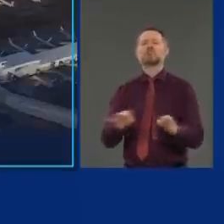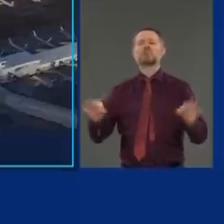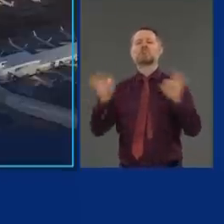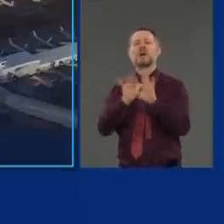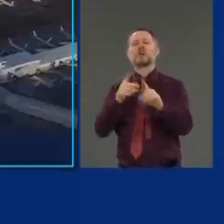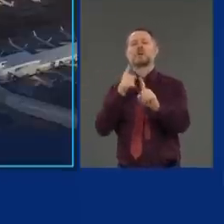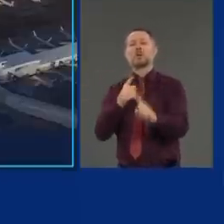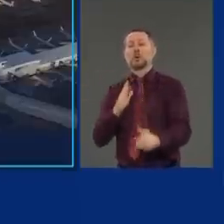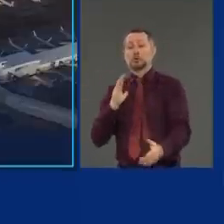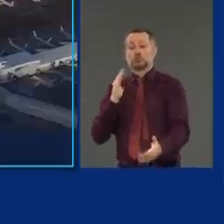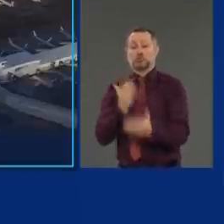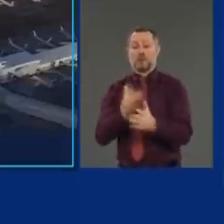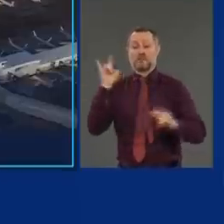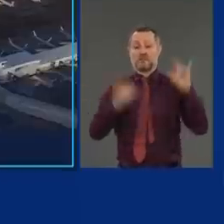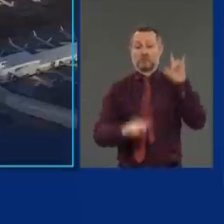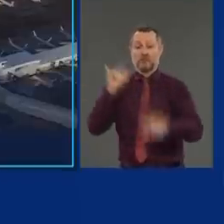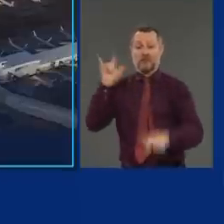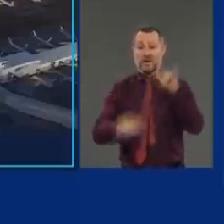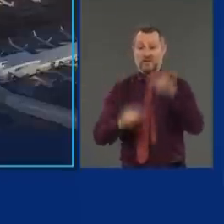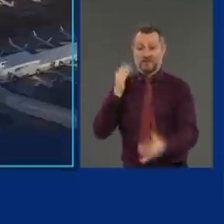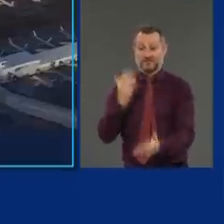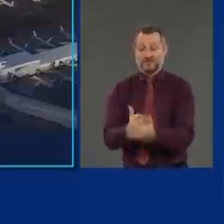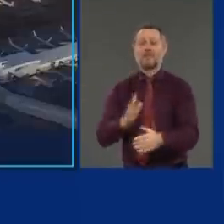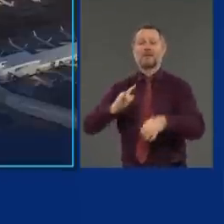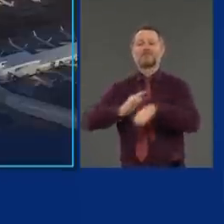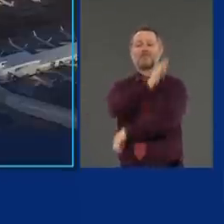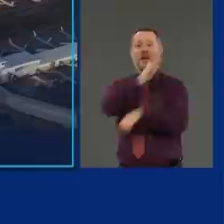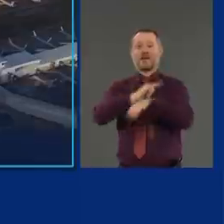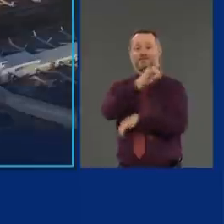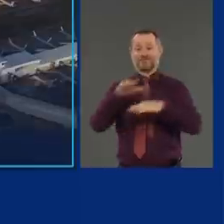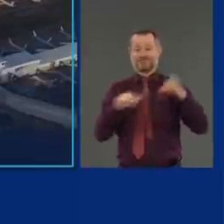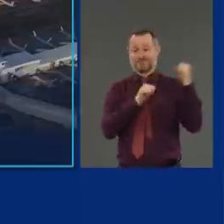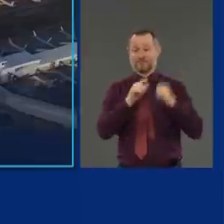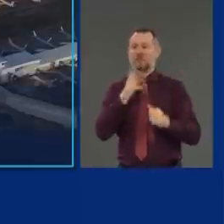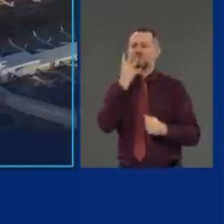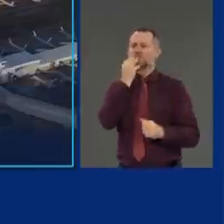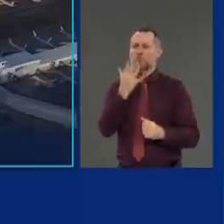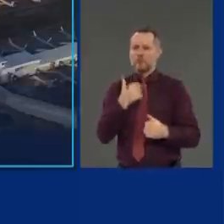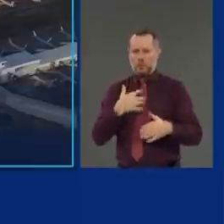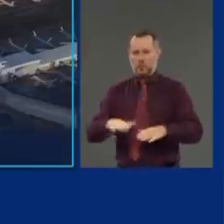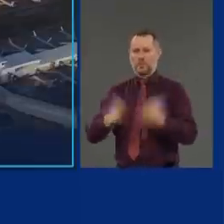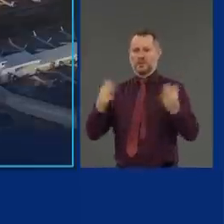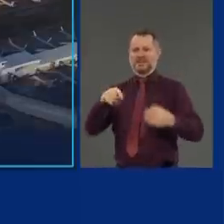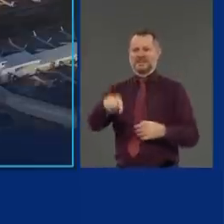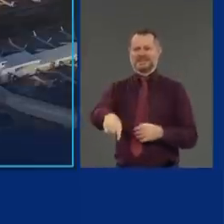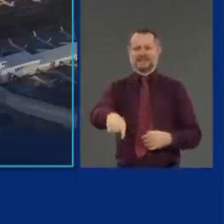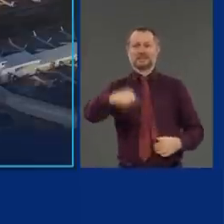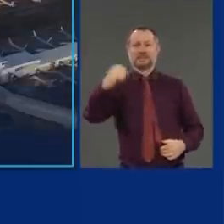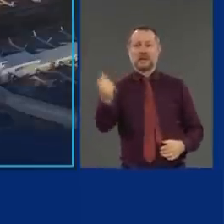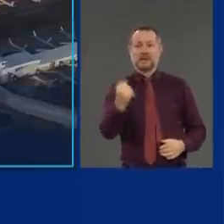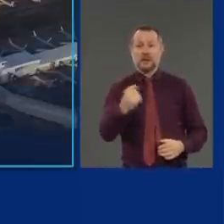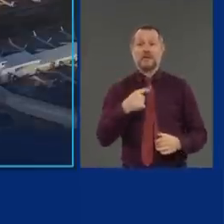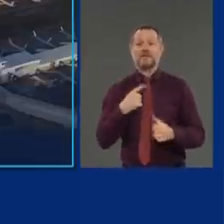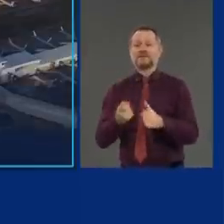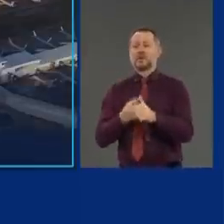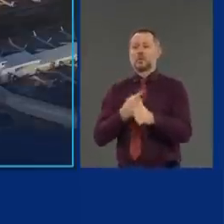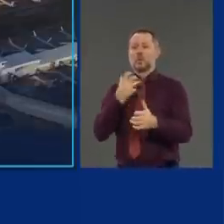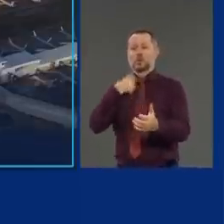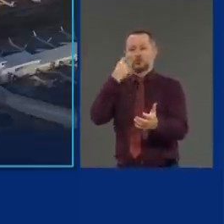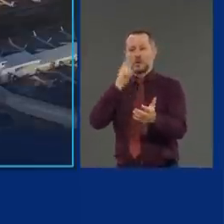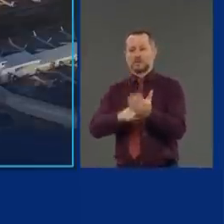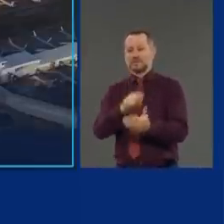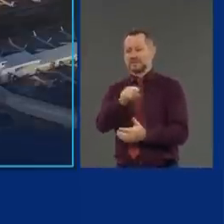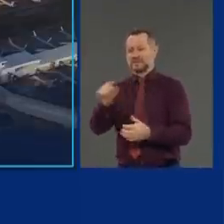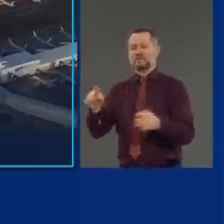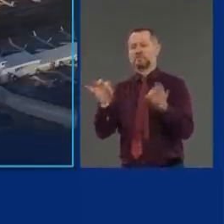hall, stunning, that will open on Saturday. But first, a few acknowledgments to the key individuals who made this possible.